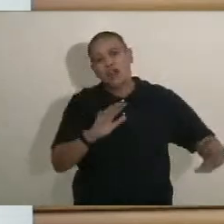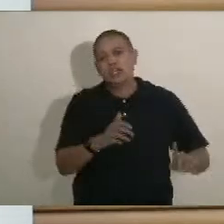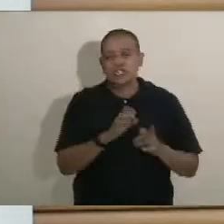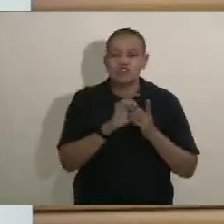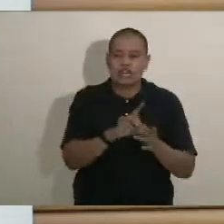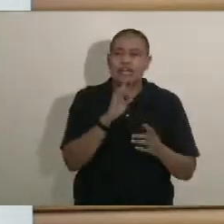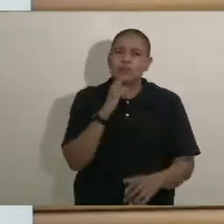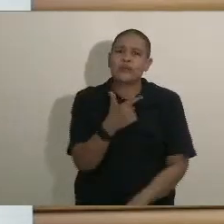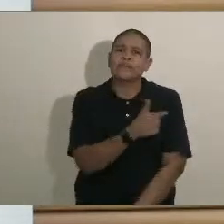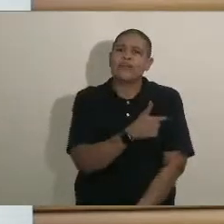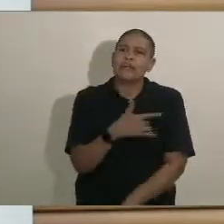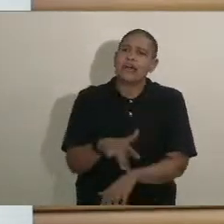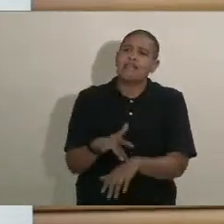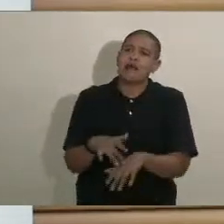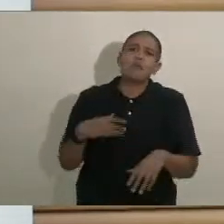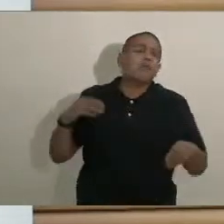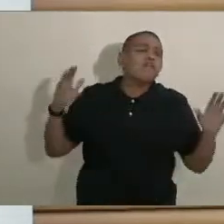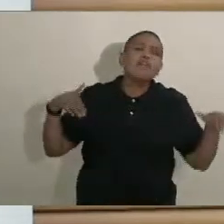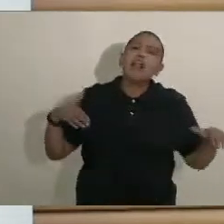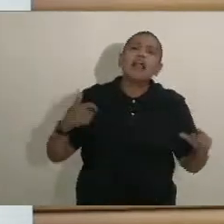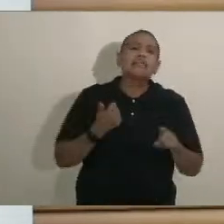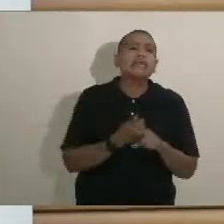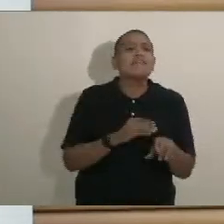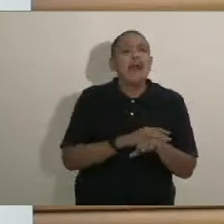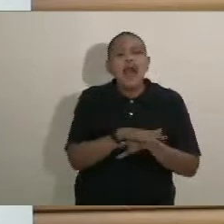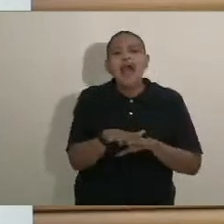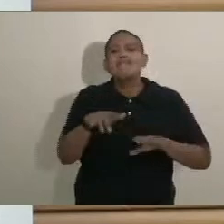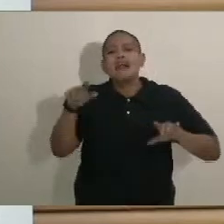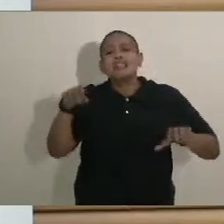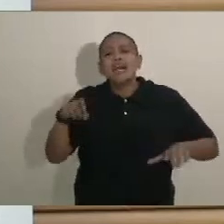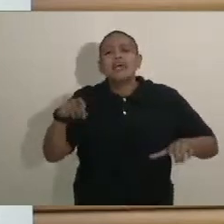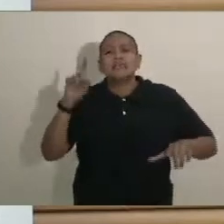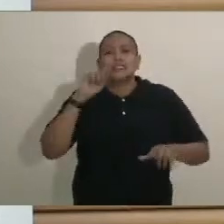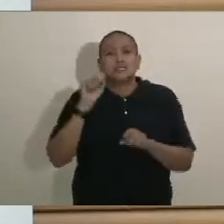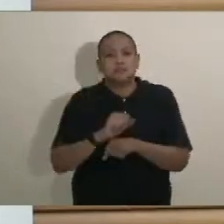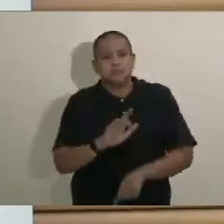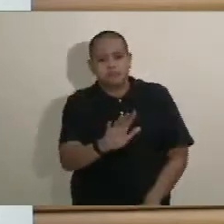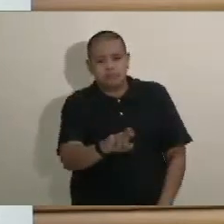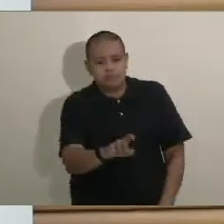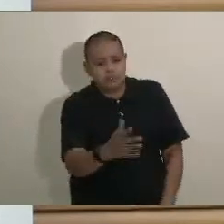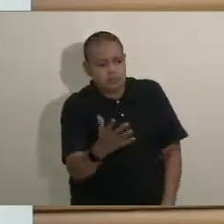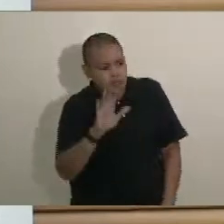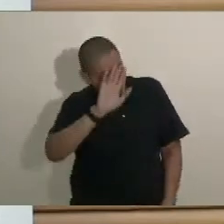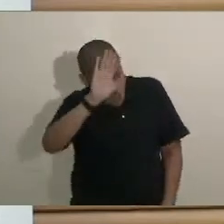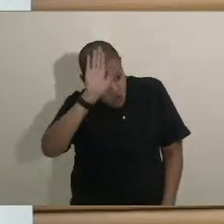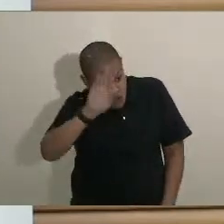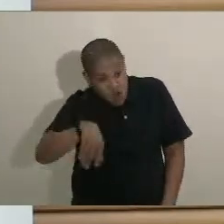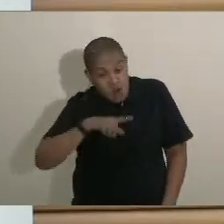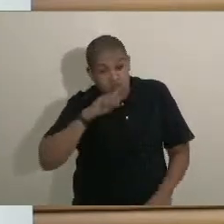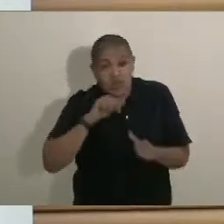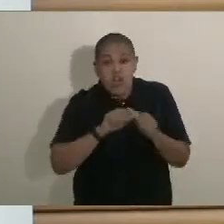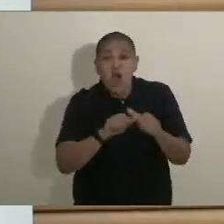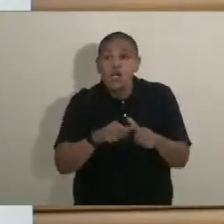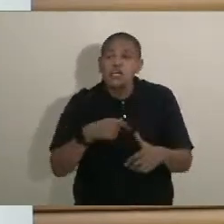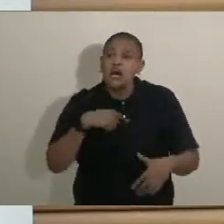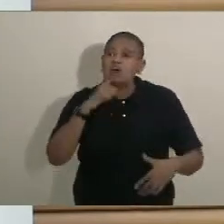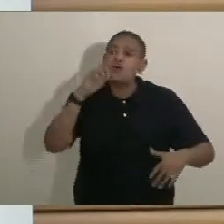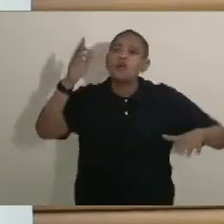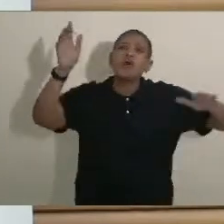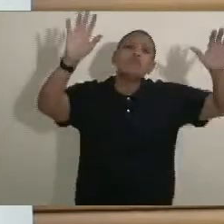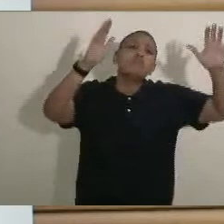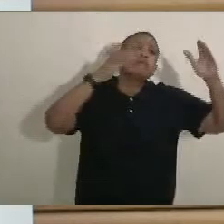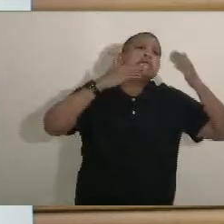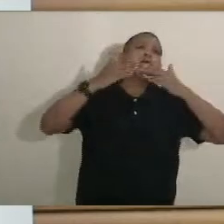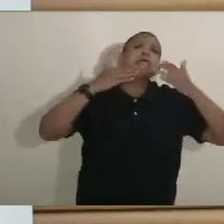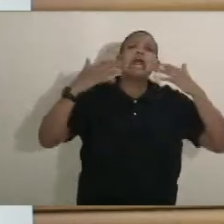vaccines availability, the advice, the testing where necessary. All of this continues, and I really want to pay tribute to our health workers